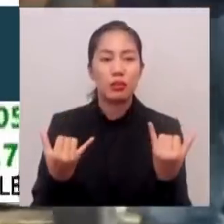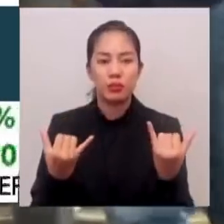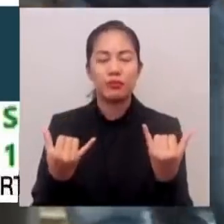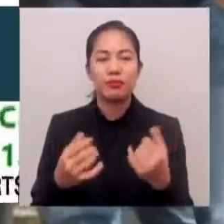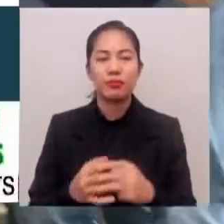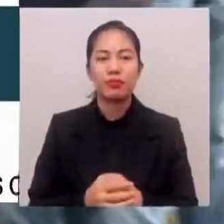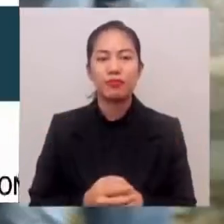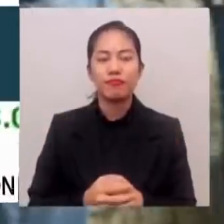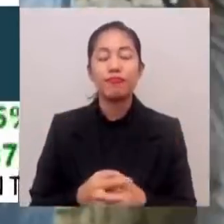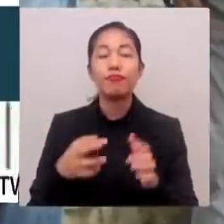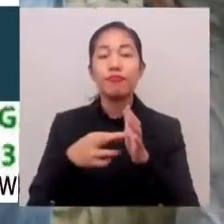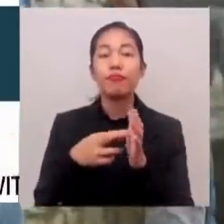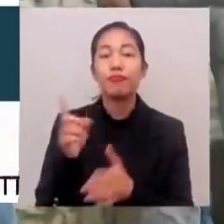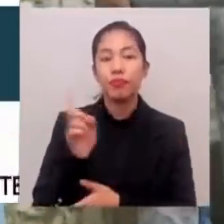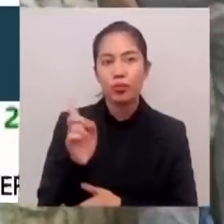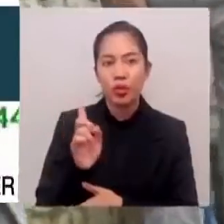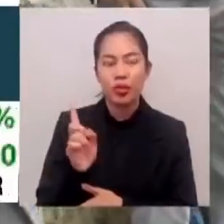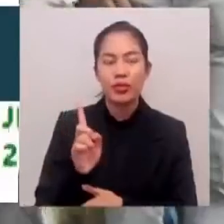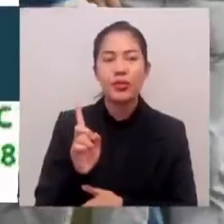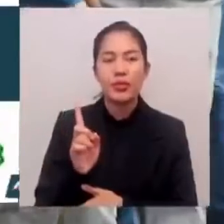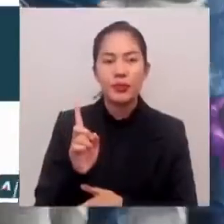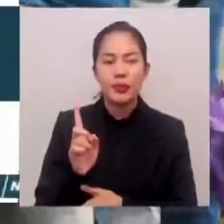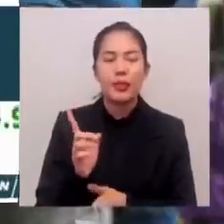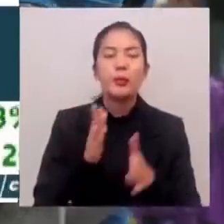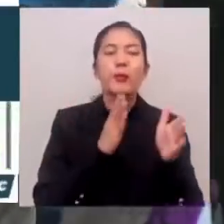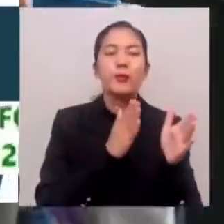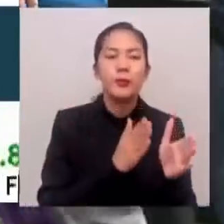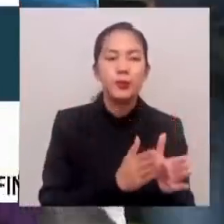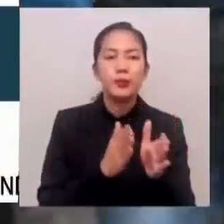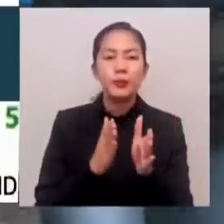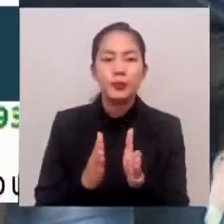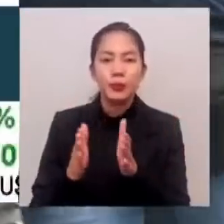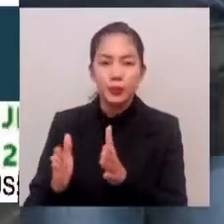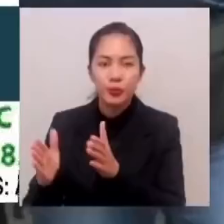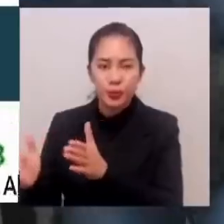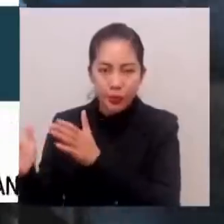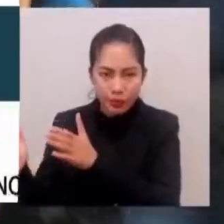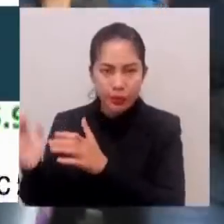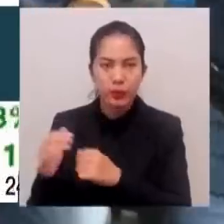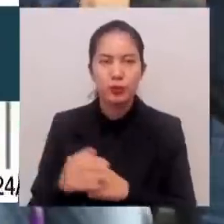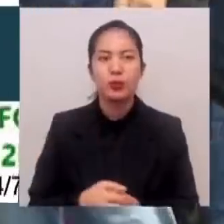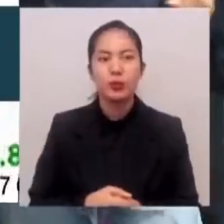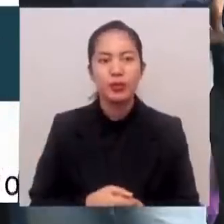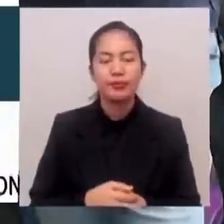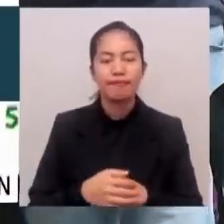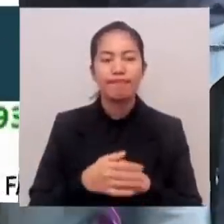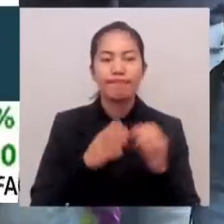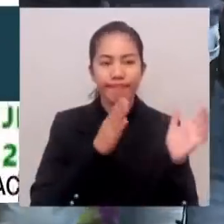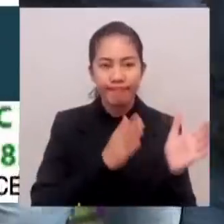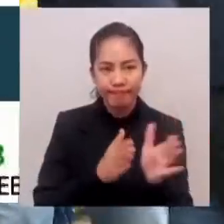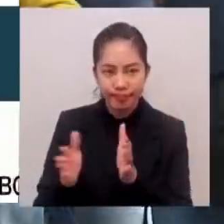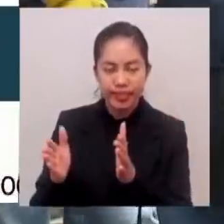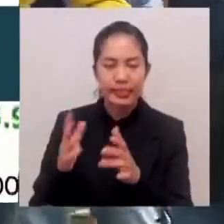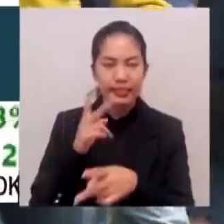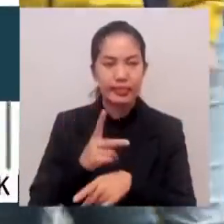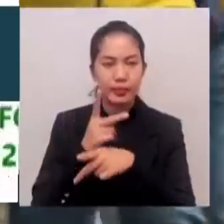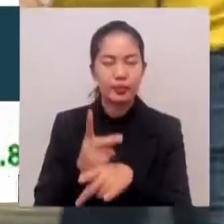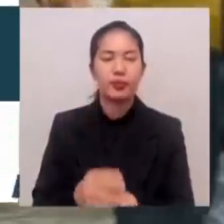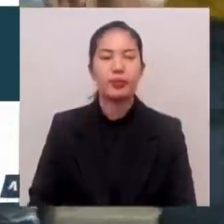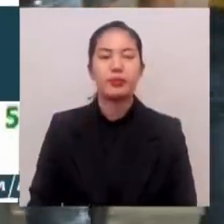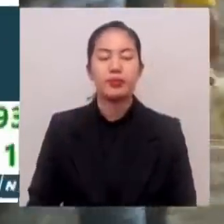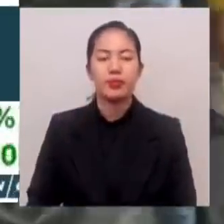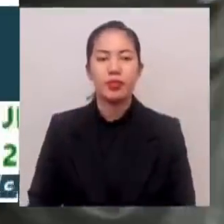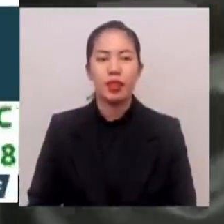substantial organizing skills to keep them, towing the same line. So let's see. I don't know